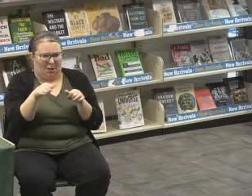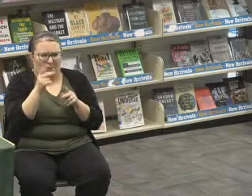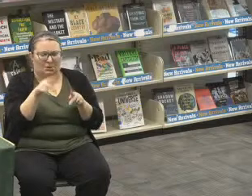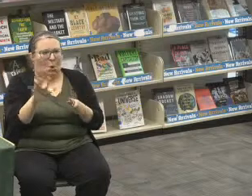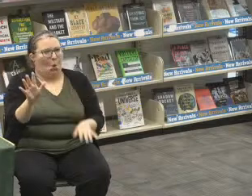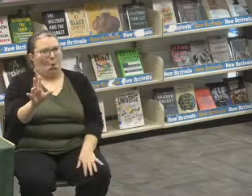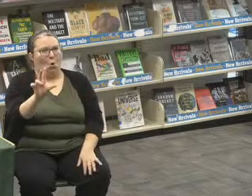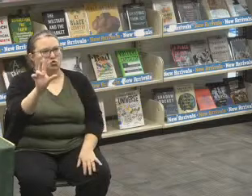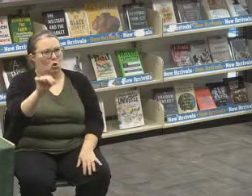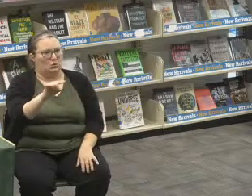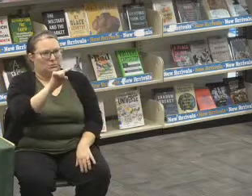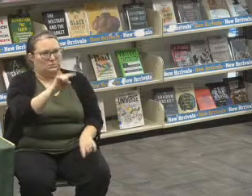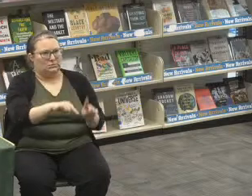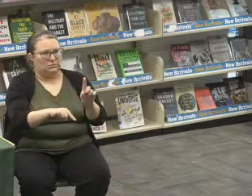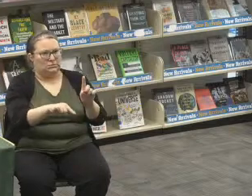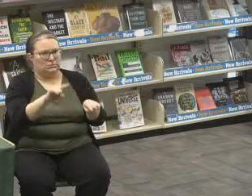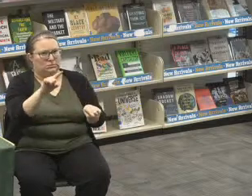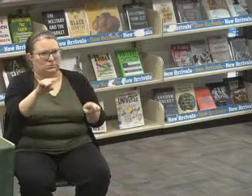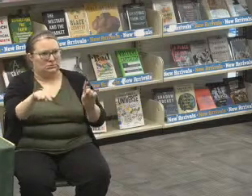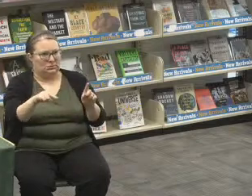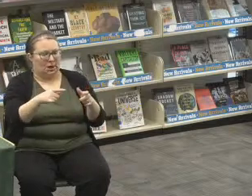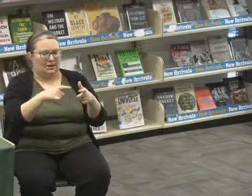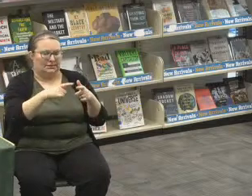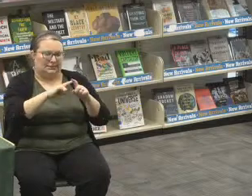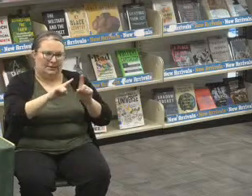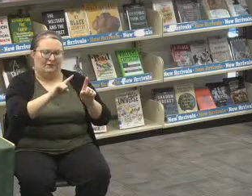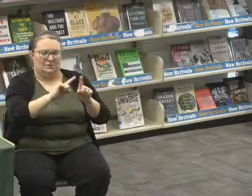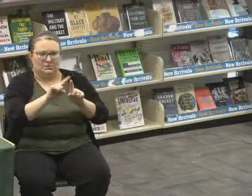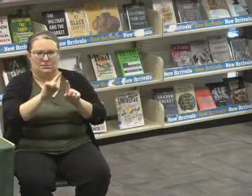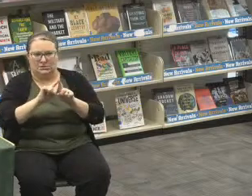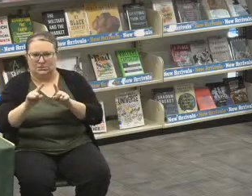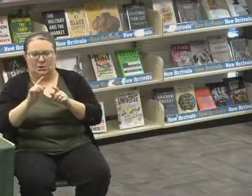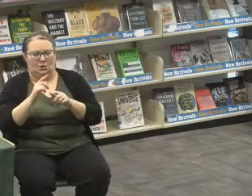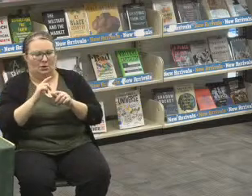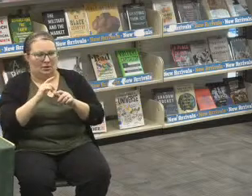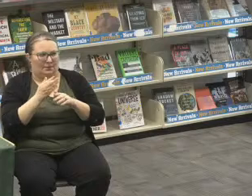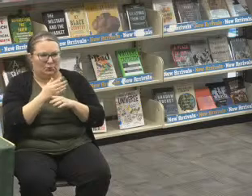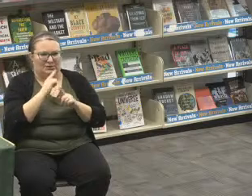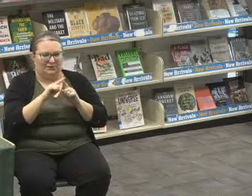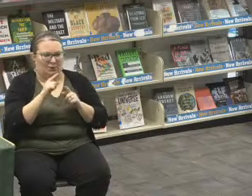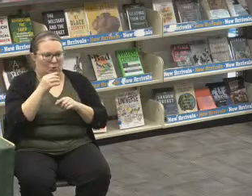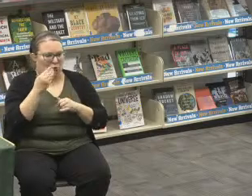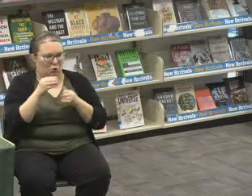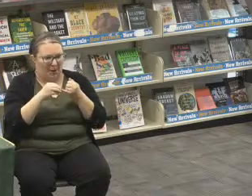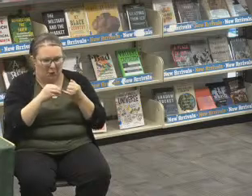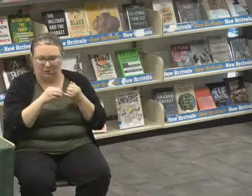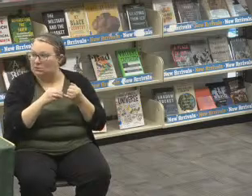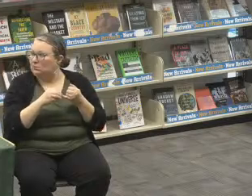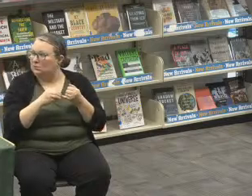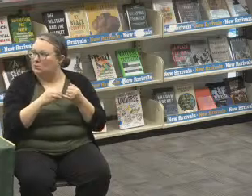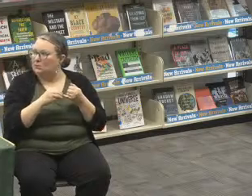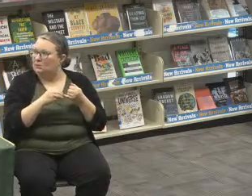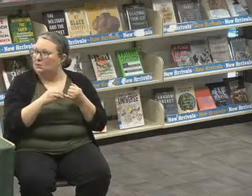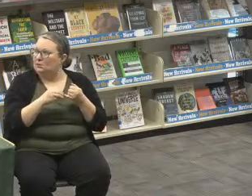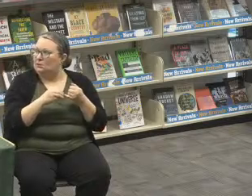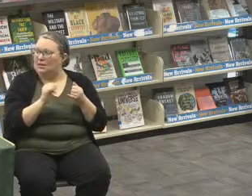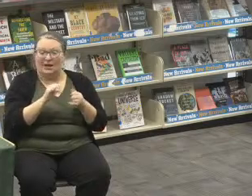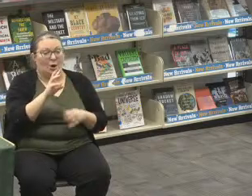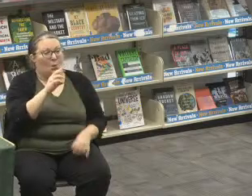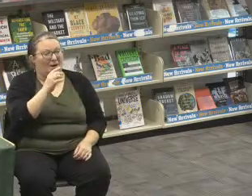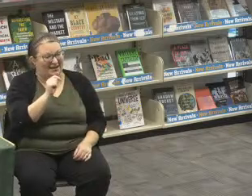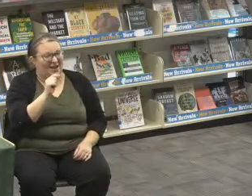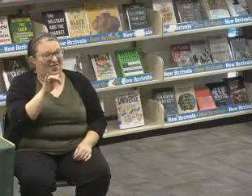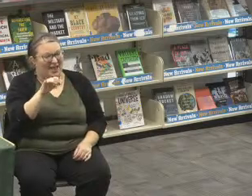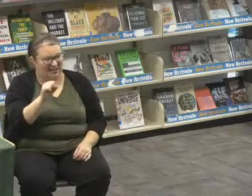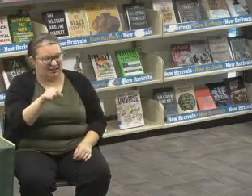oh no, there's big differences between blueberries versus like these wheat thins, same every time,